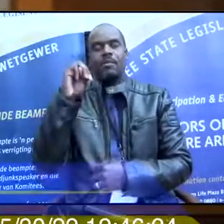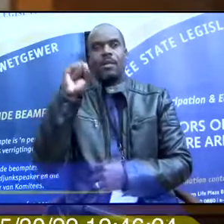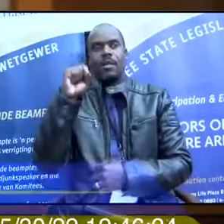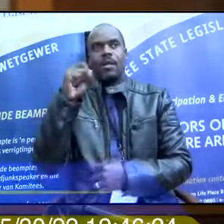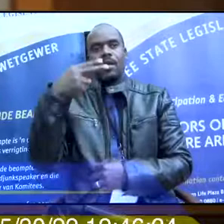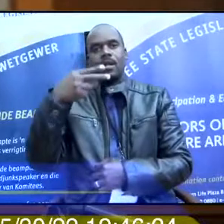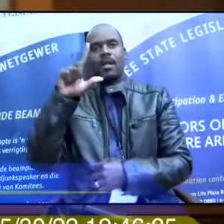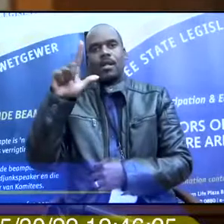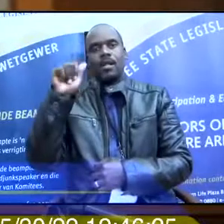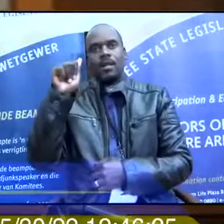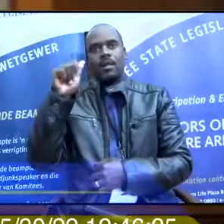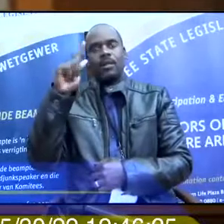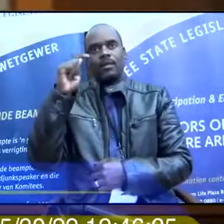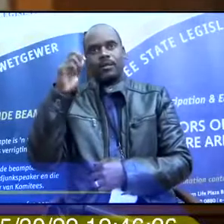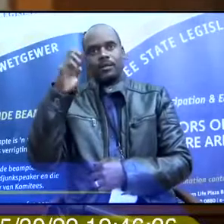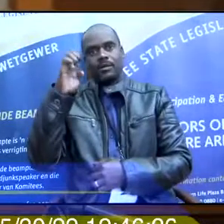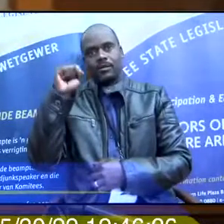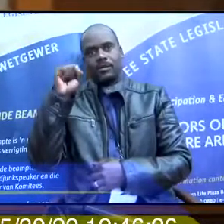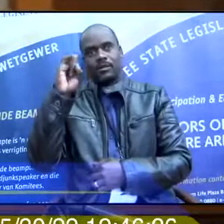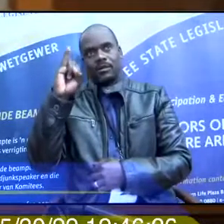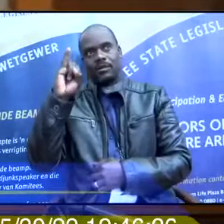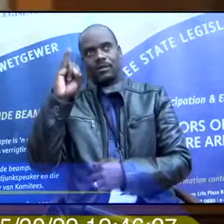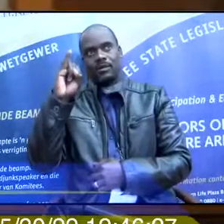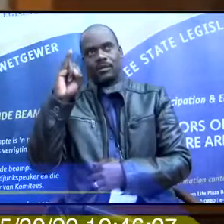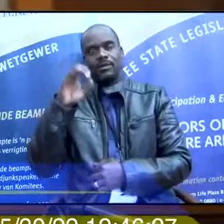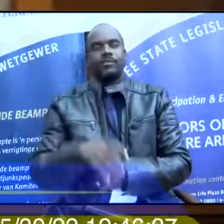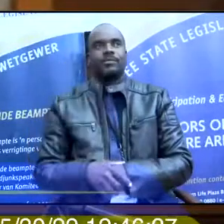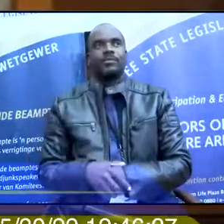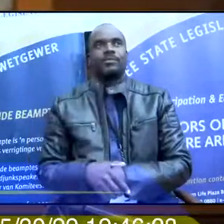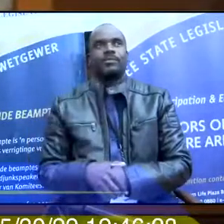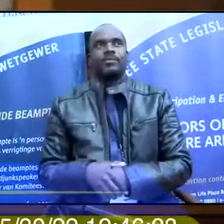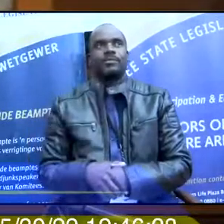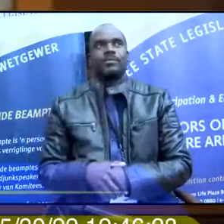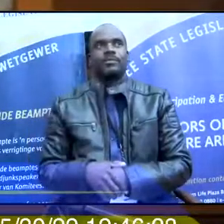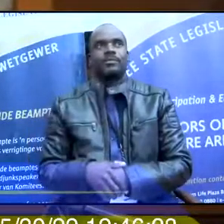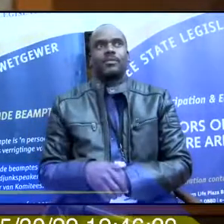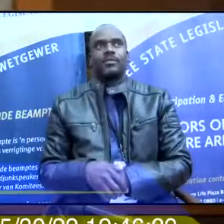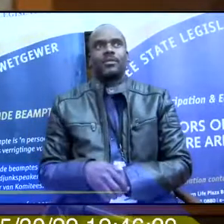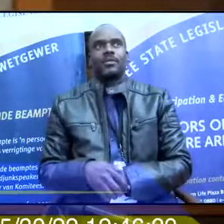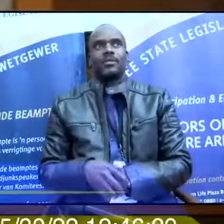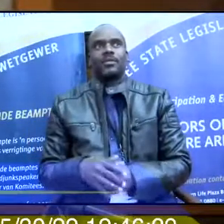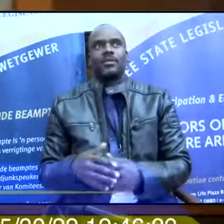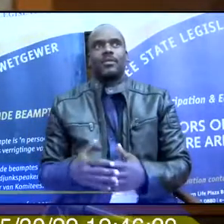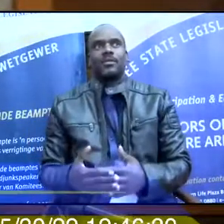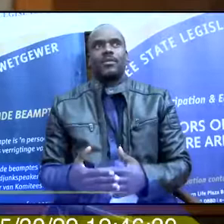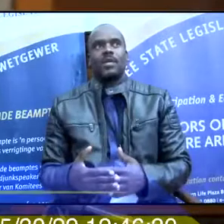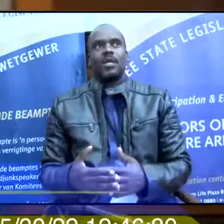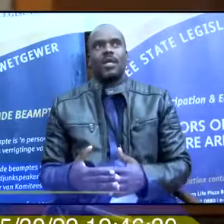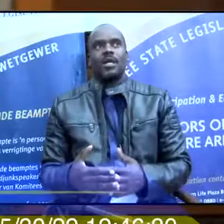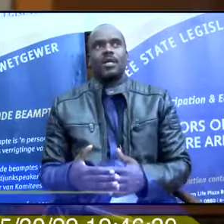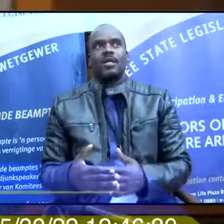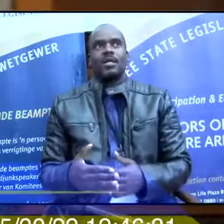i am the provincial secretary of south african municipal casino